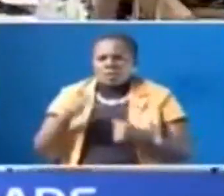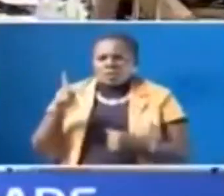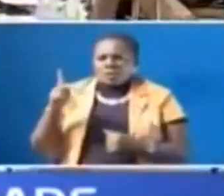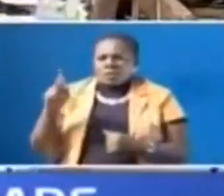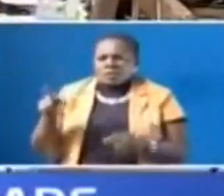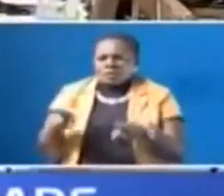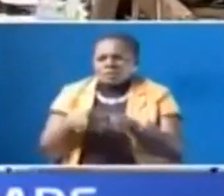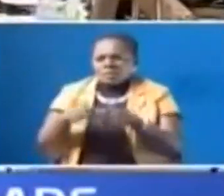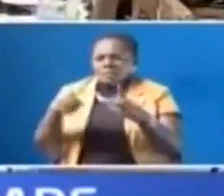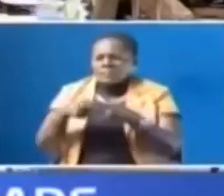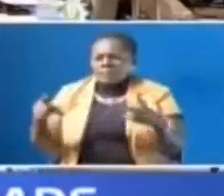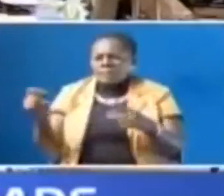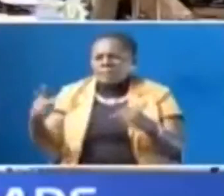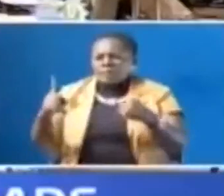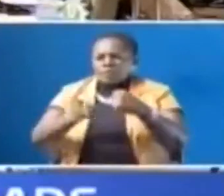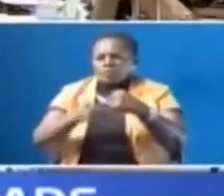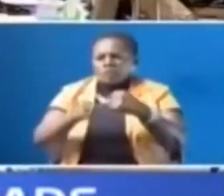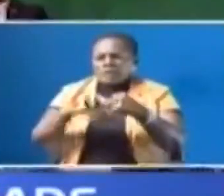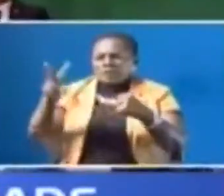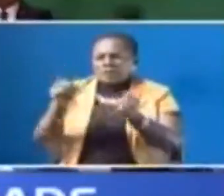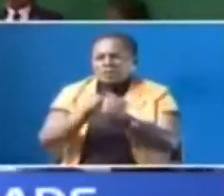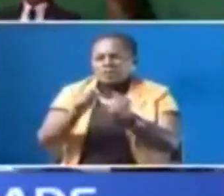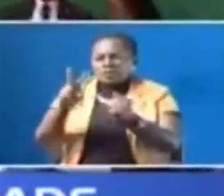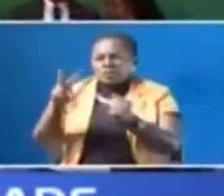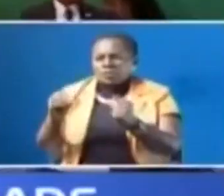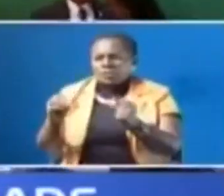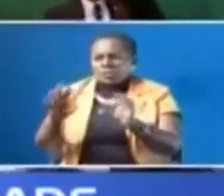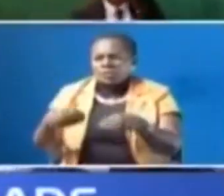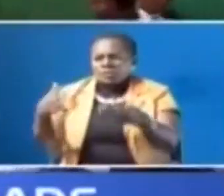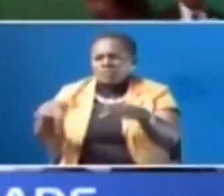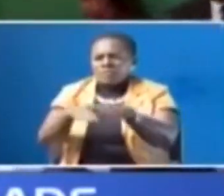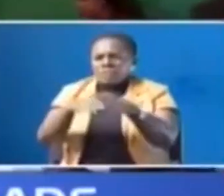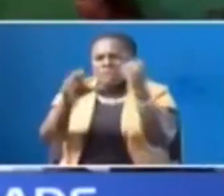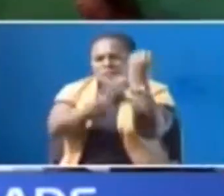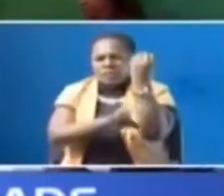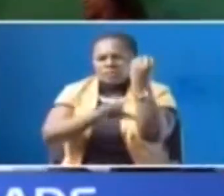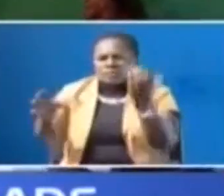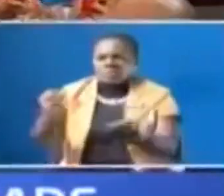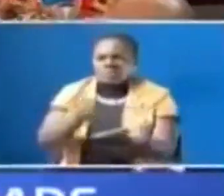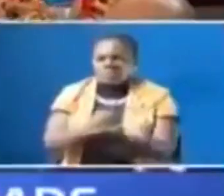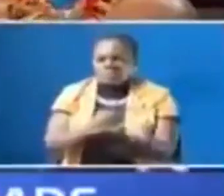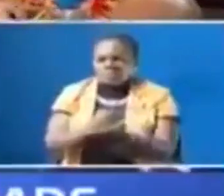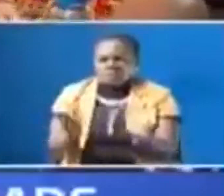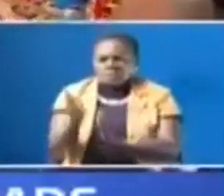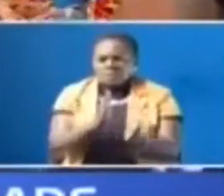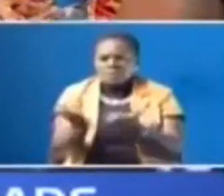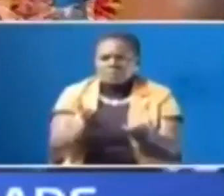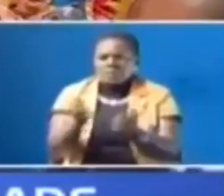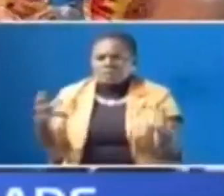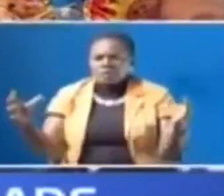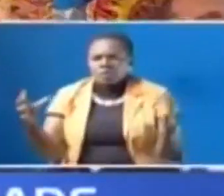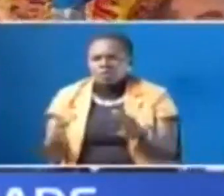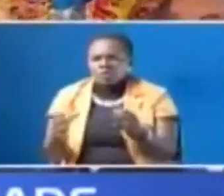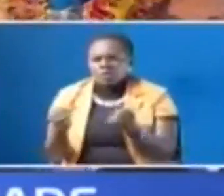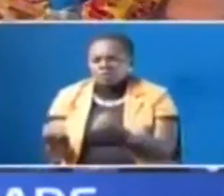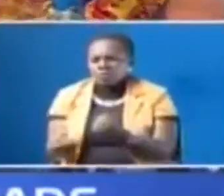tariffs will begin in July 2020 to give member states time to adopt the framework and prepare their business communities for the